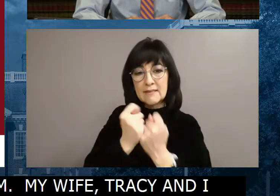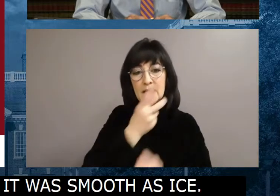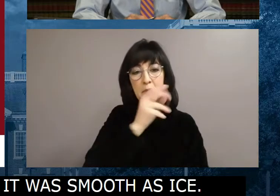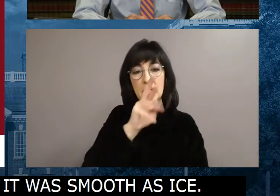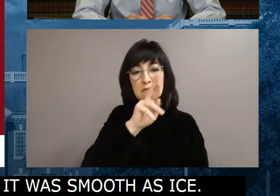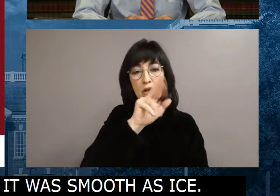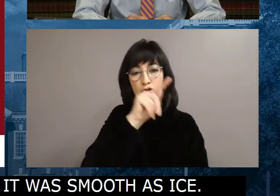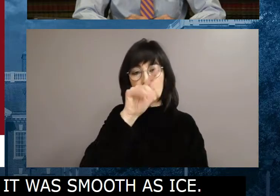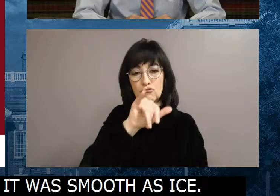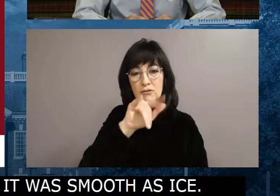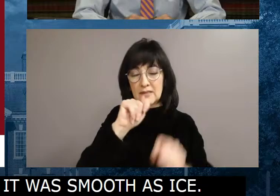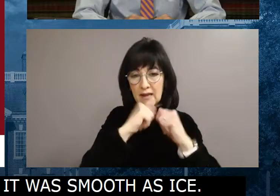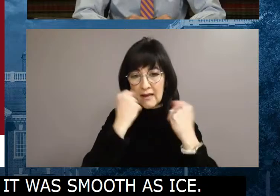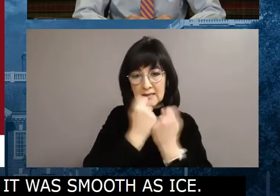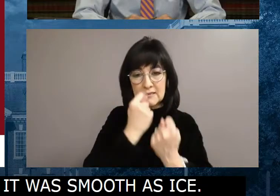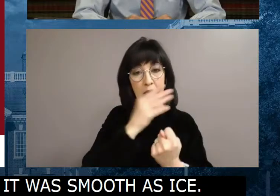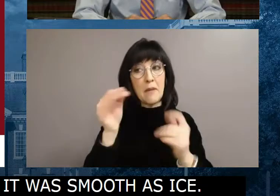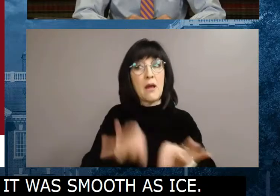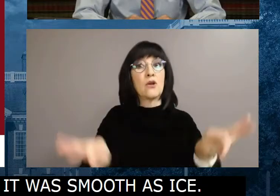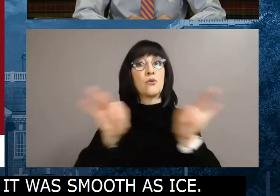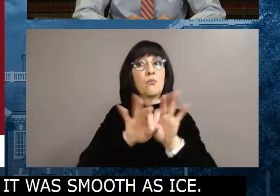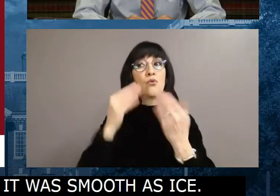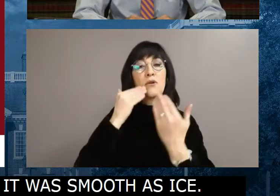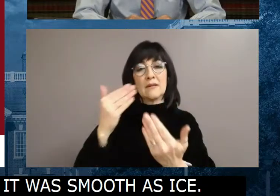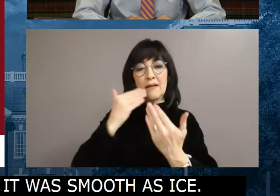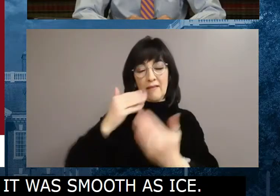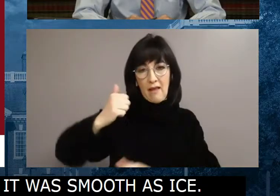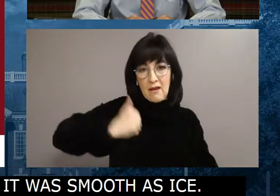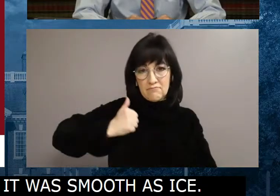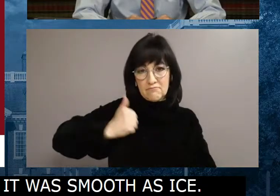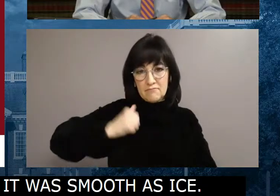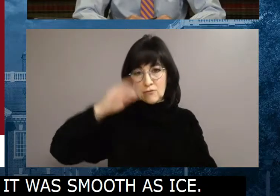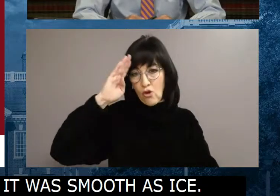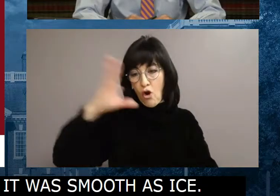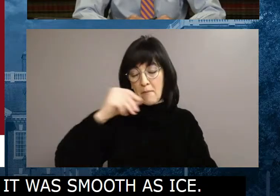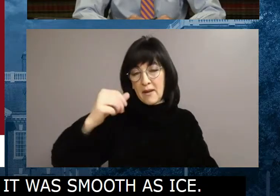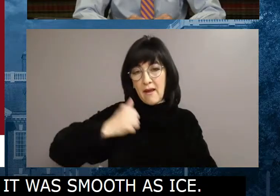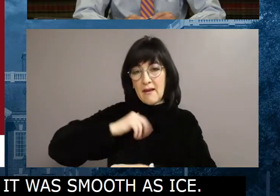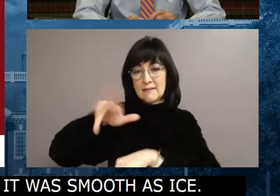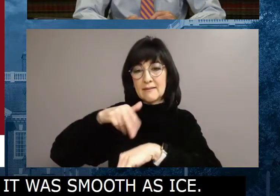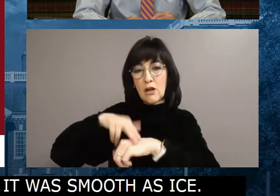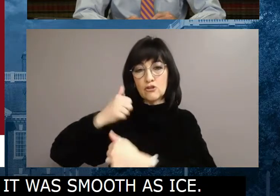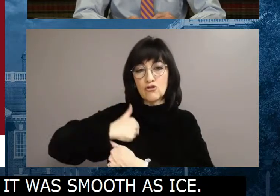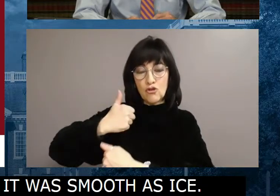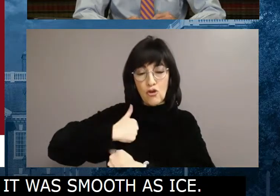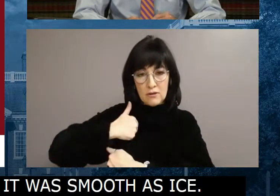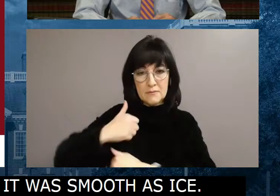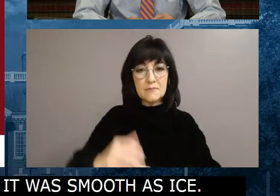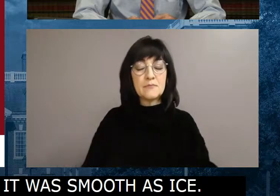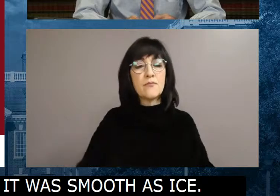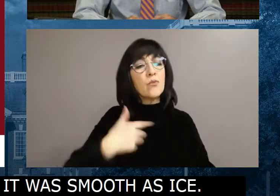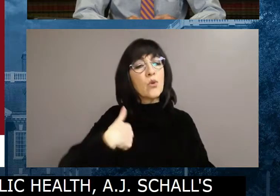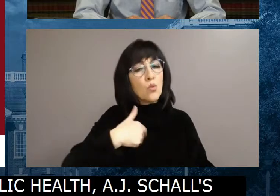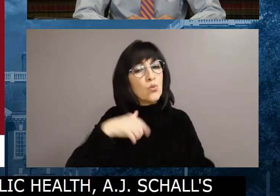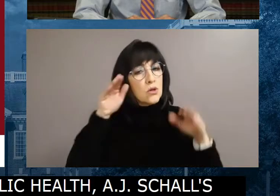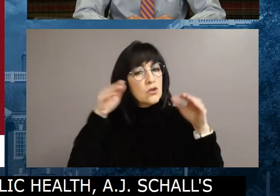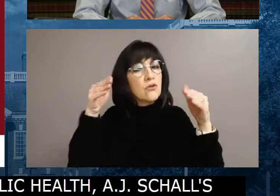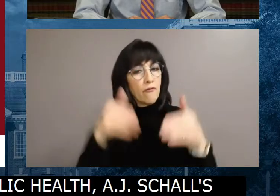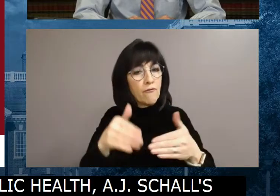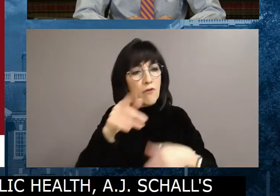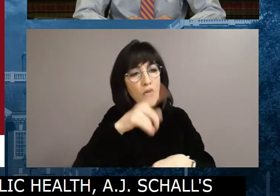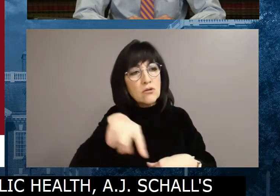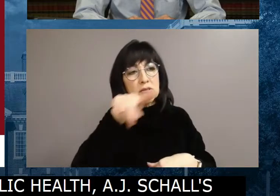our Army and Air National Guard. We're also focusing through hospitals and primary care physicians on people with pre-existing